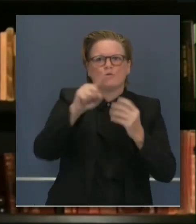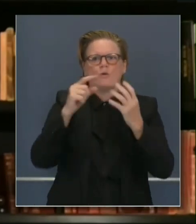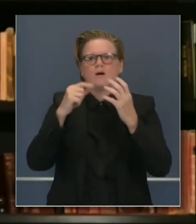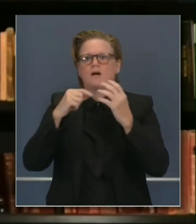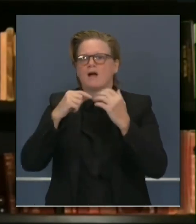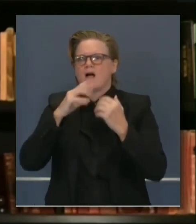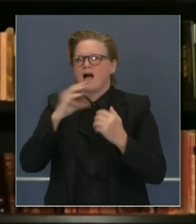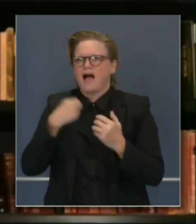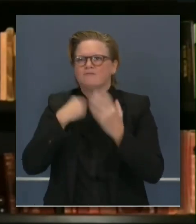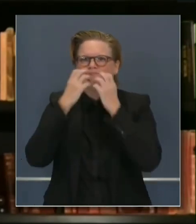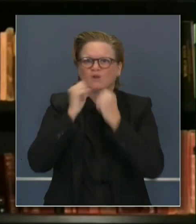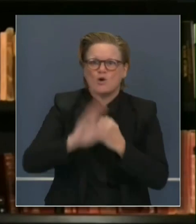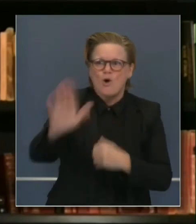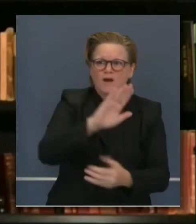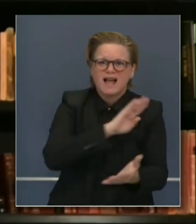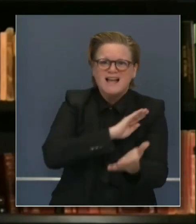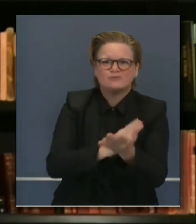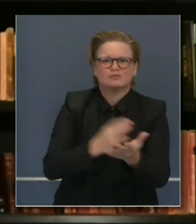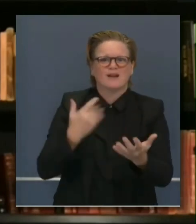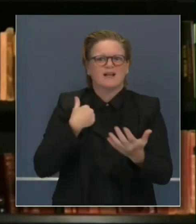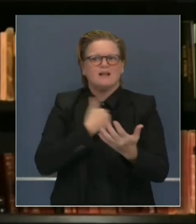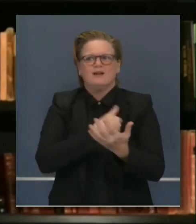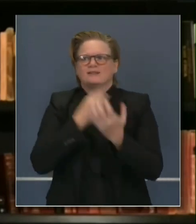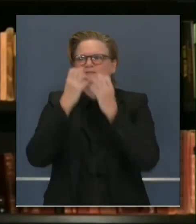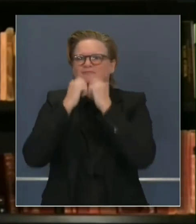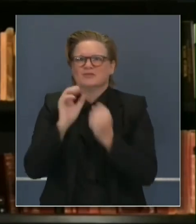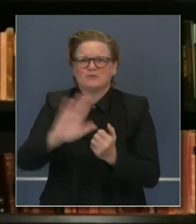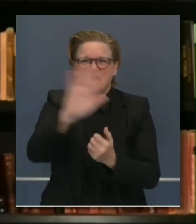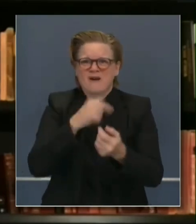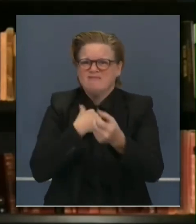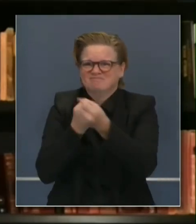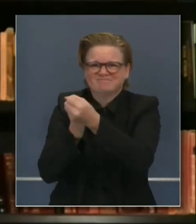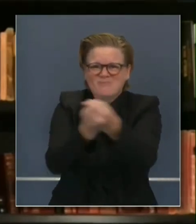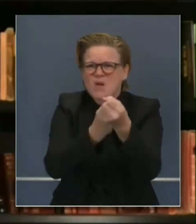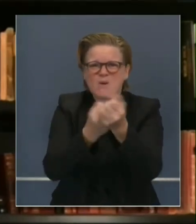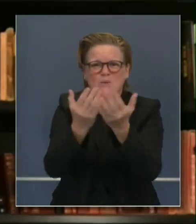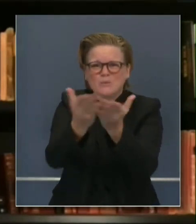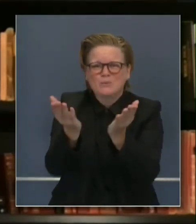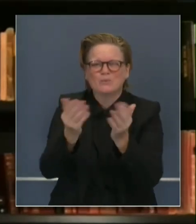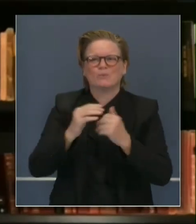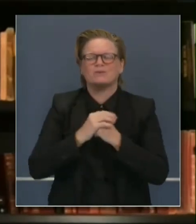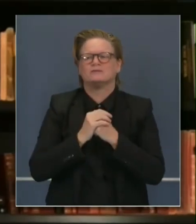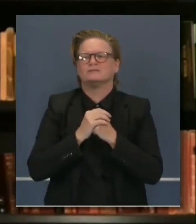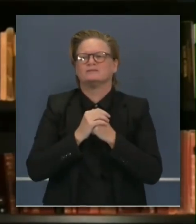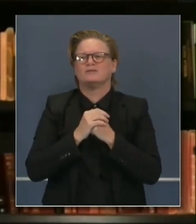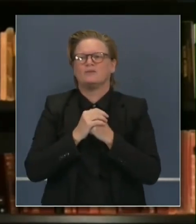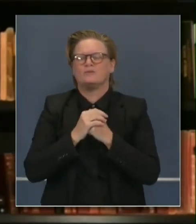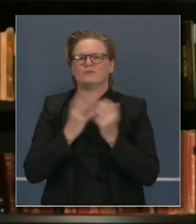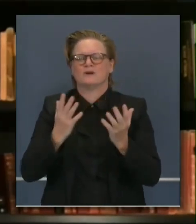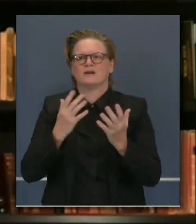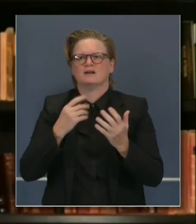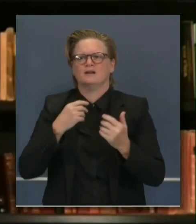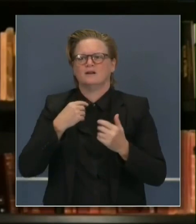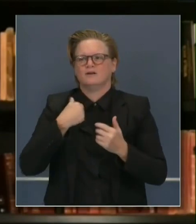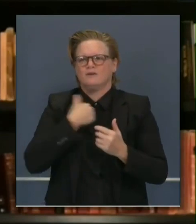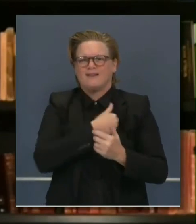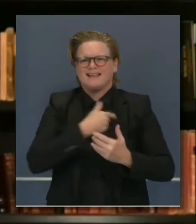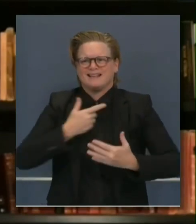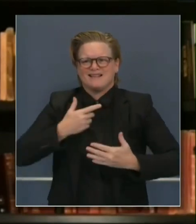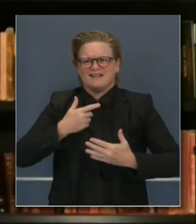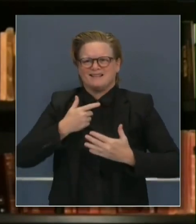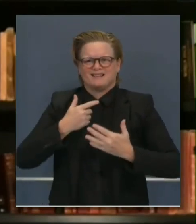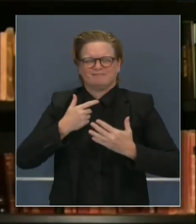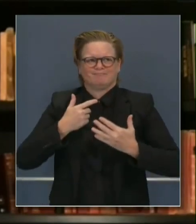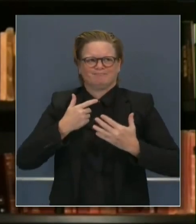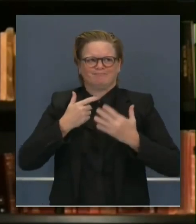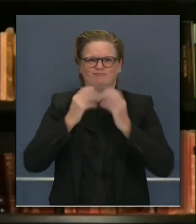there and be supportive through these difficult and challenging times. So with that, of course, we're happy now to answer any questions.